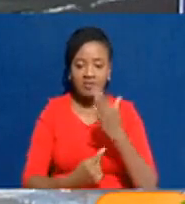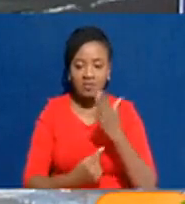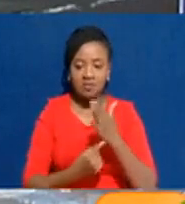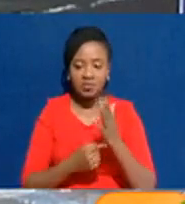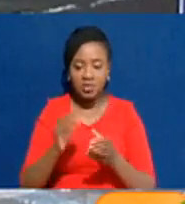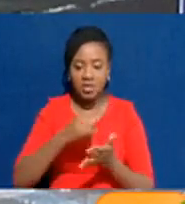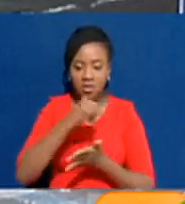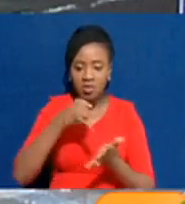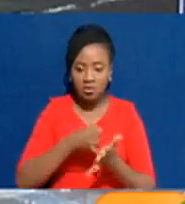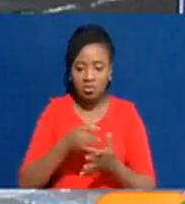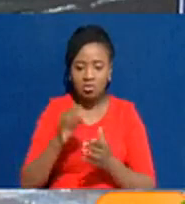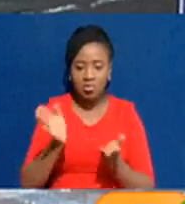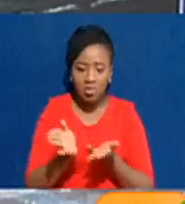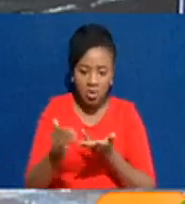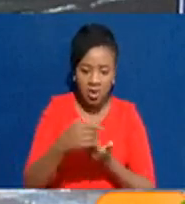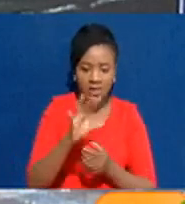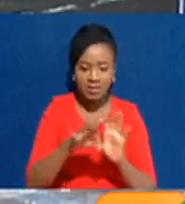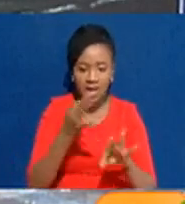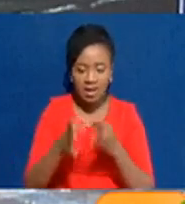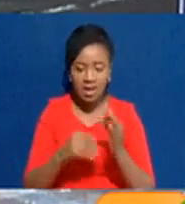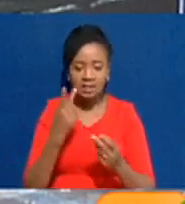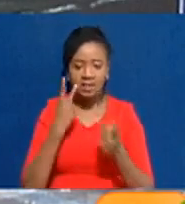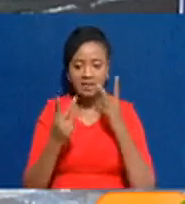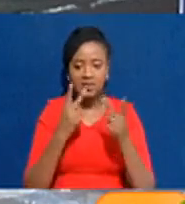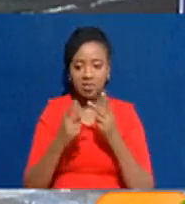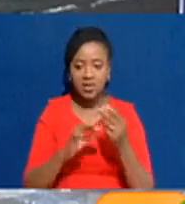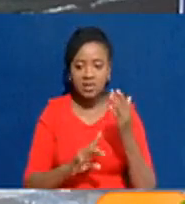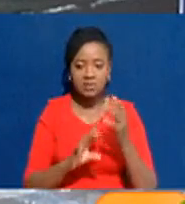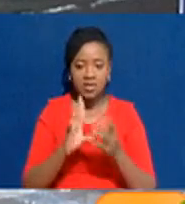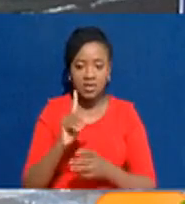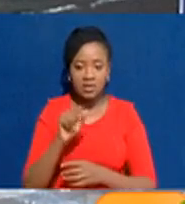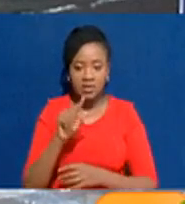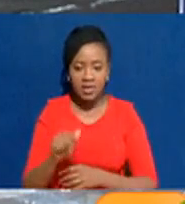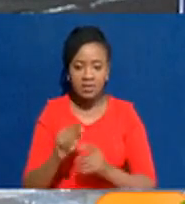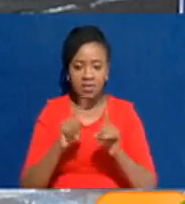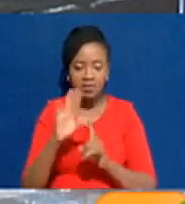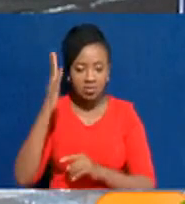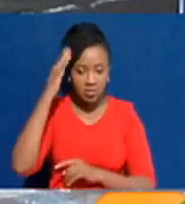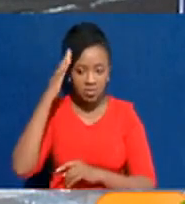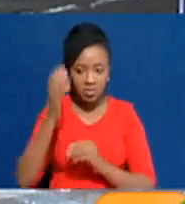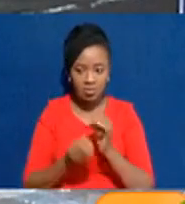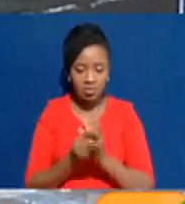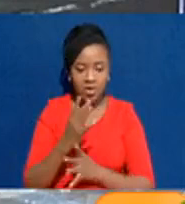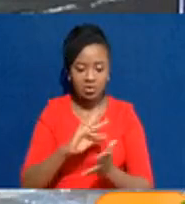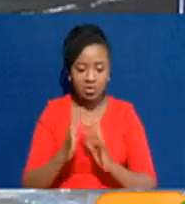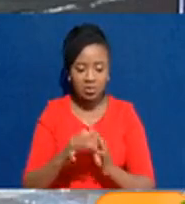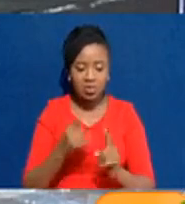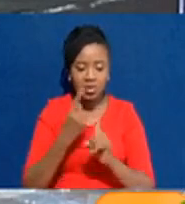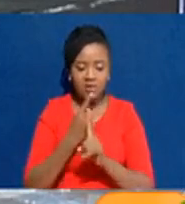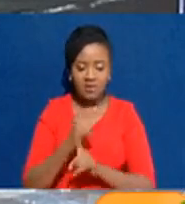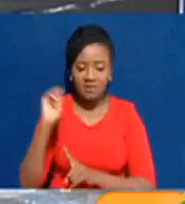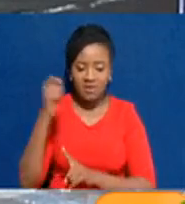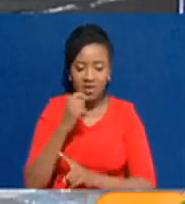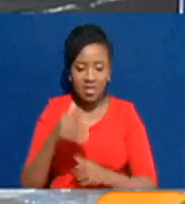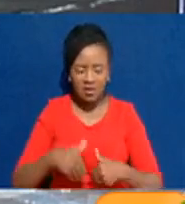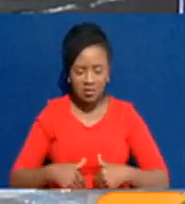to collect, analyze, and visualize agricultural data to inform policies aimed at improving production. A group of Kenyan youth have